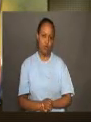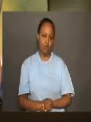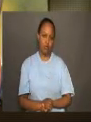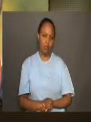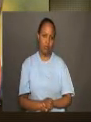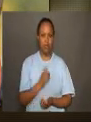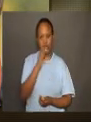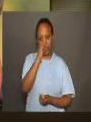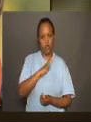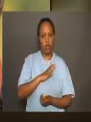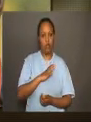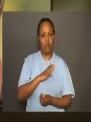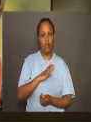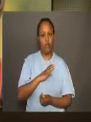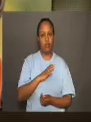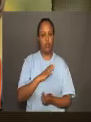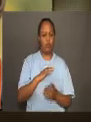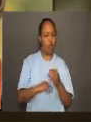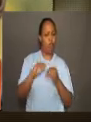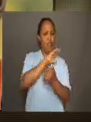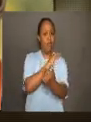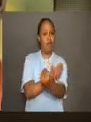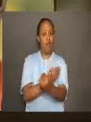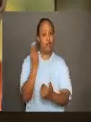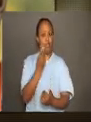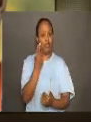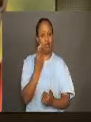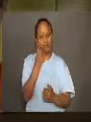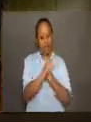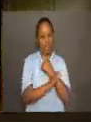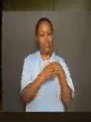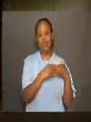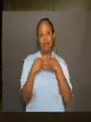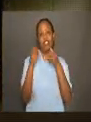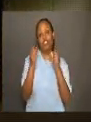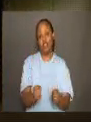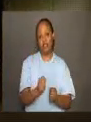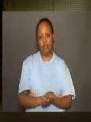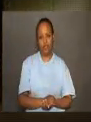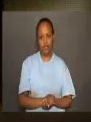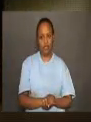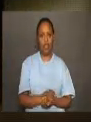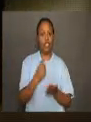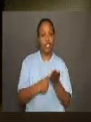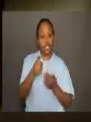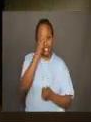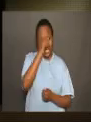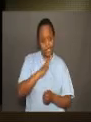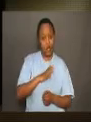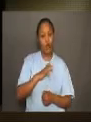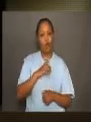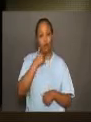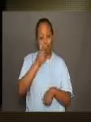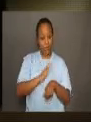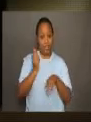Suppose a person takes over the power of running a country. We call this person a